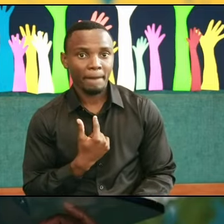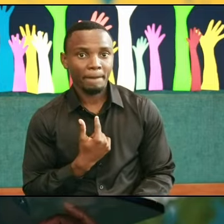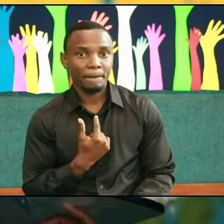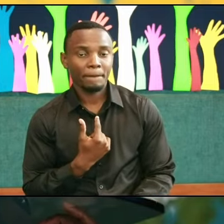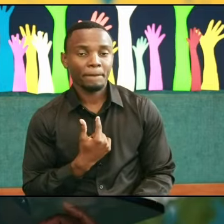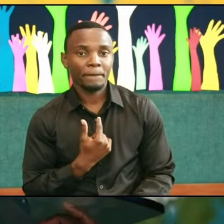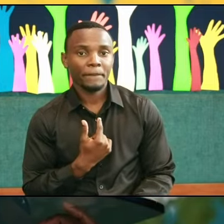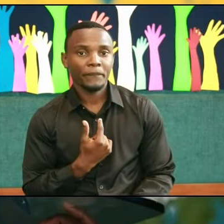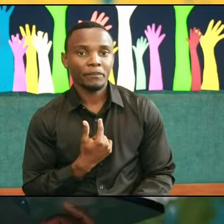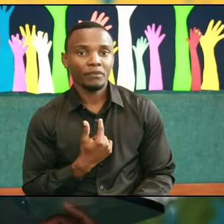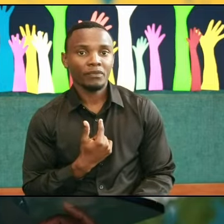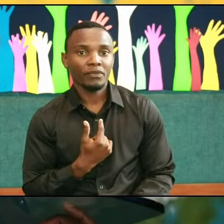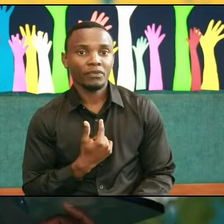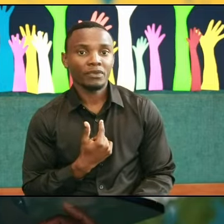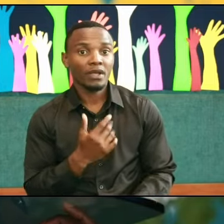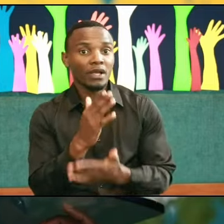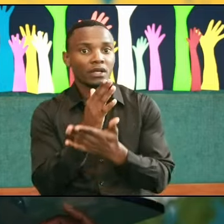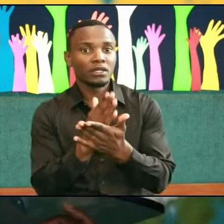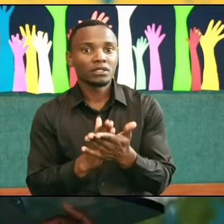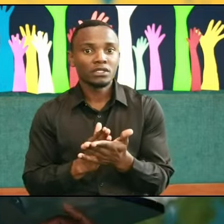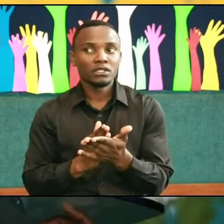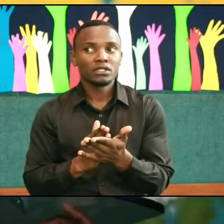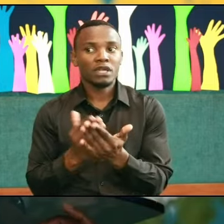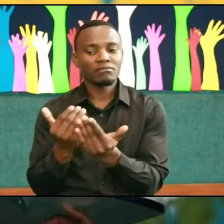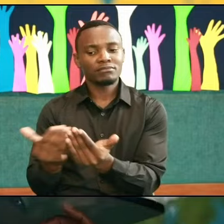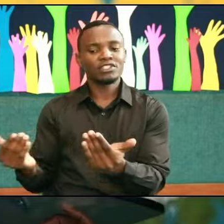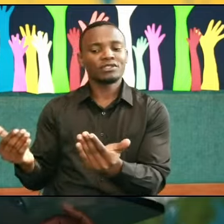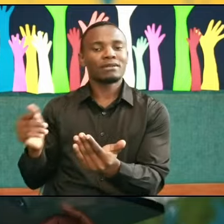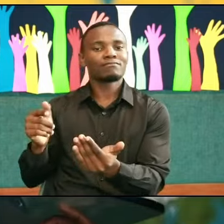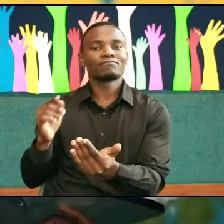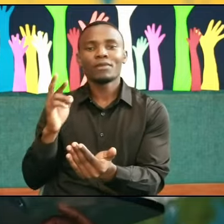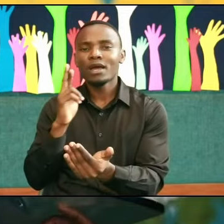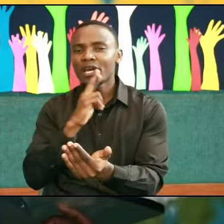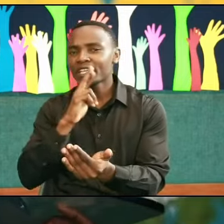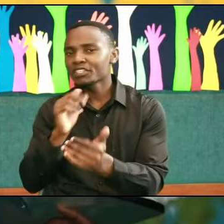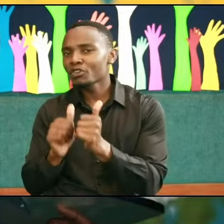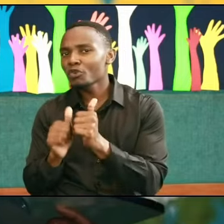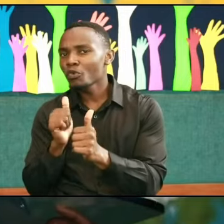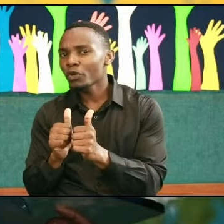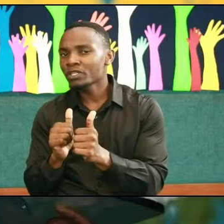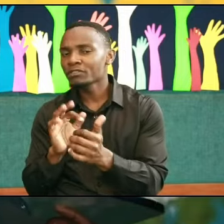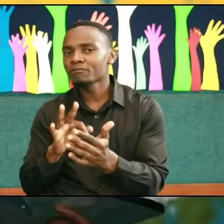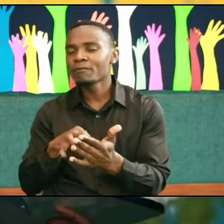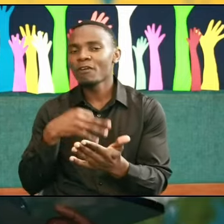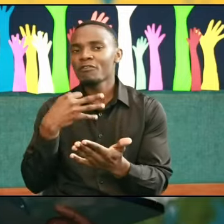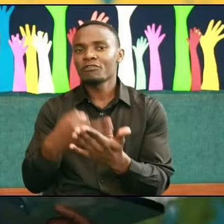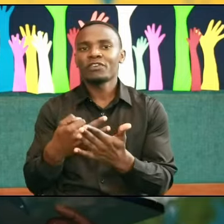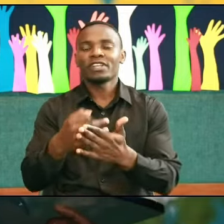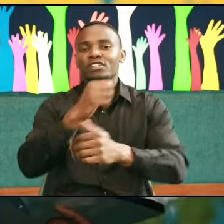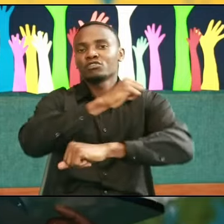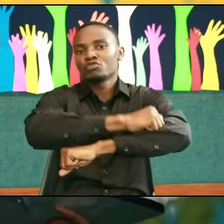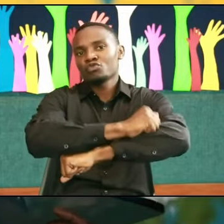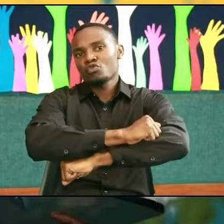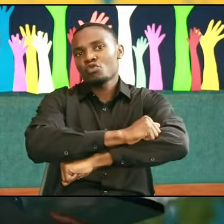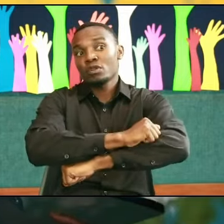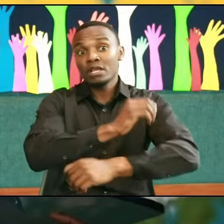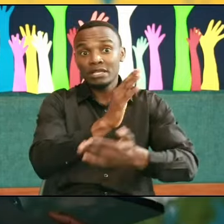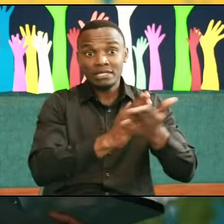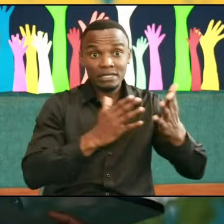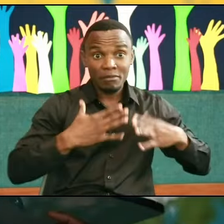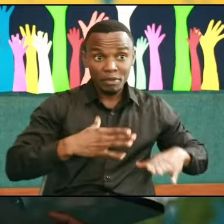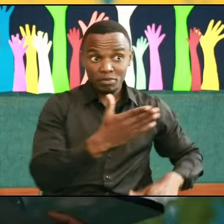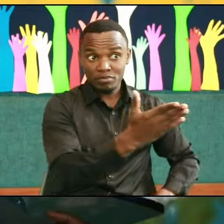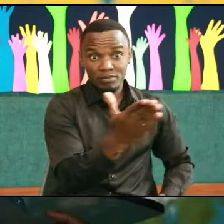Some children are at risk of failing to go through school, and there are people who have money in this church, and they are not sponsoring